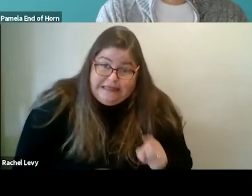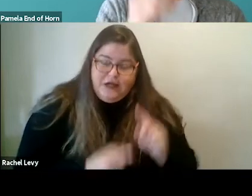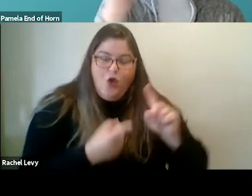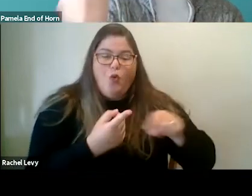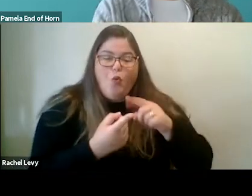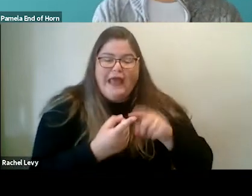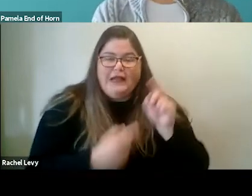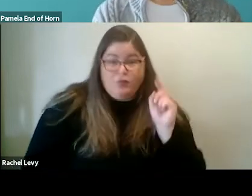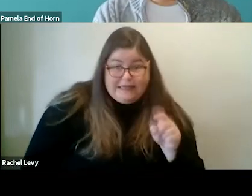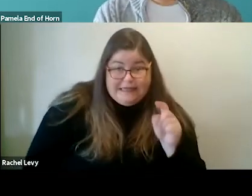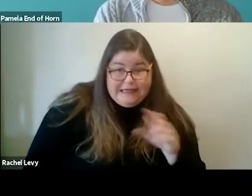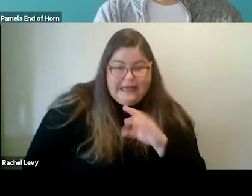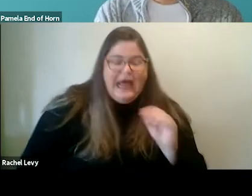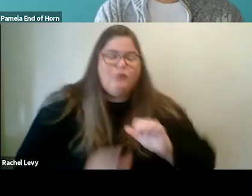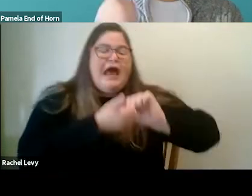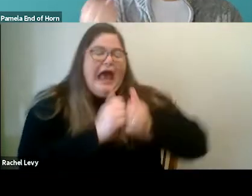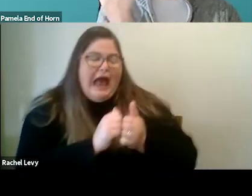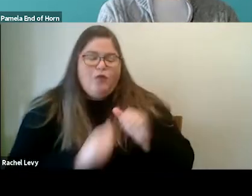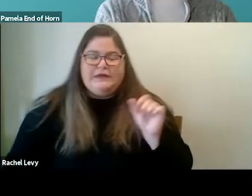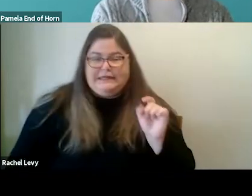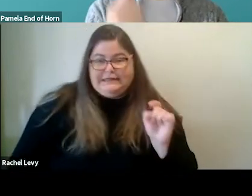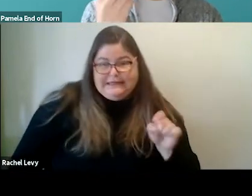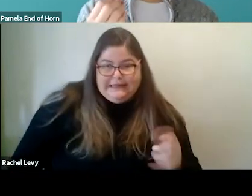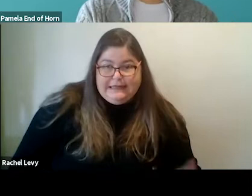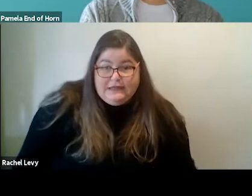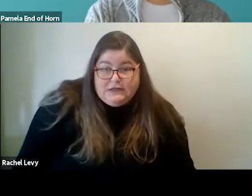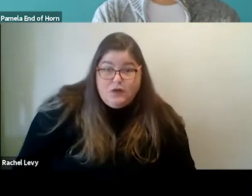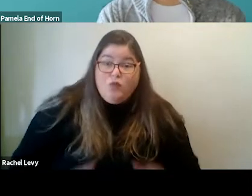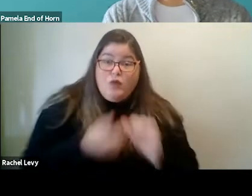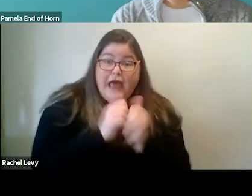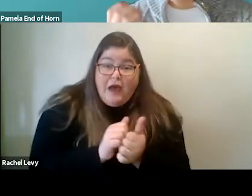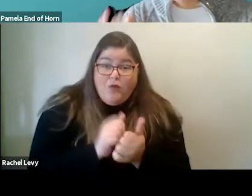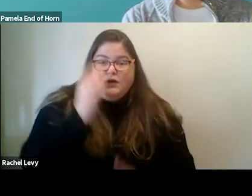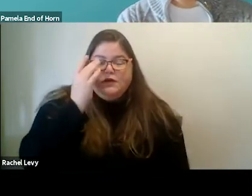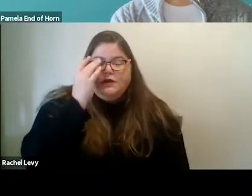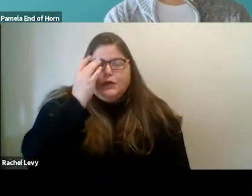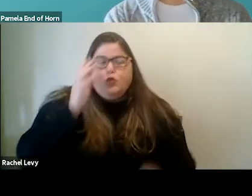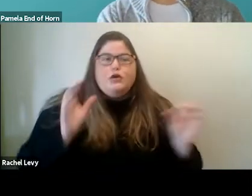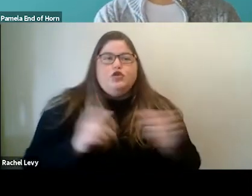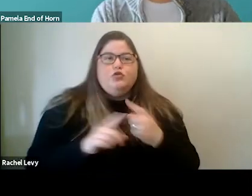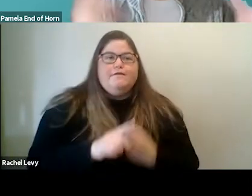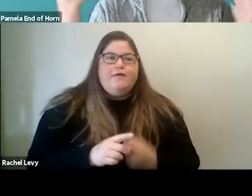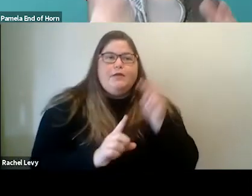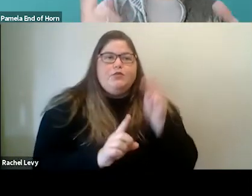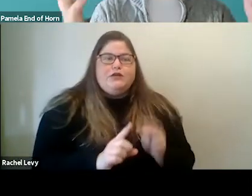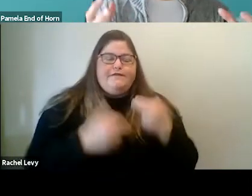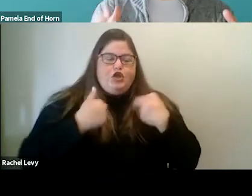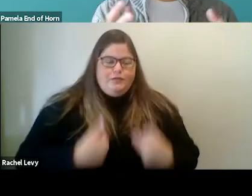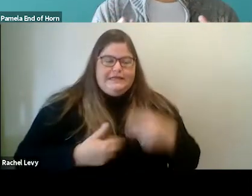needed, and how it's needed. So how do we do that? We do that from the perspective of humanization within